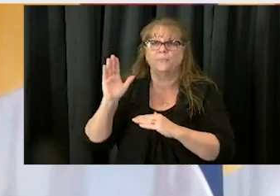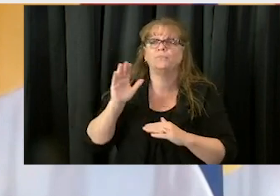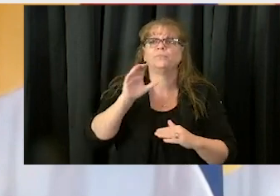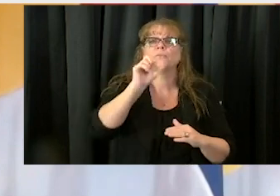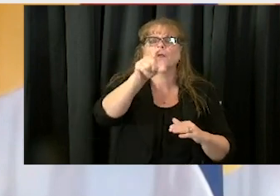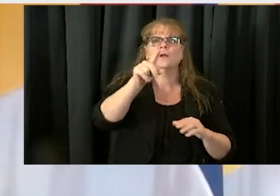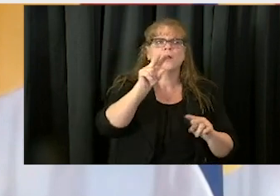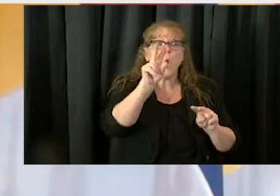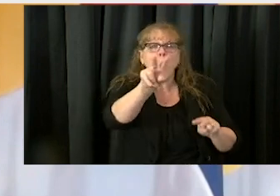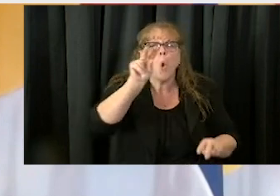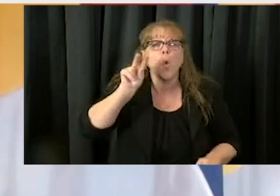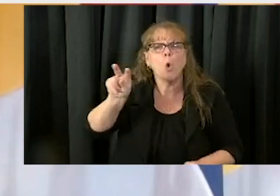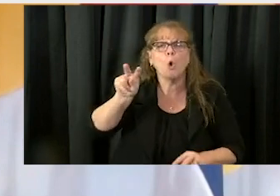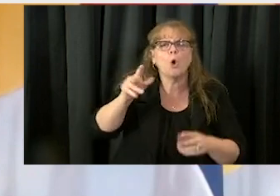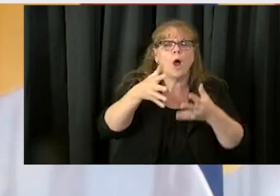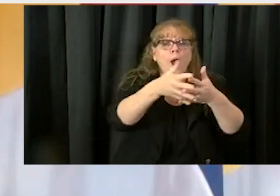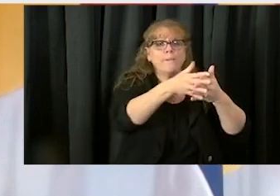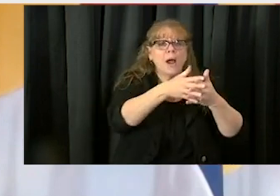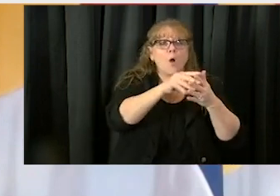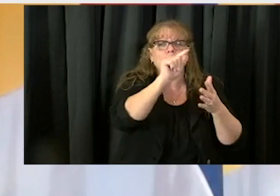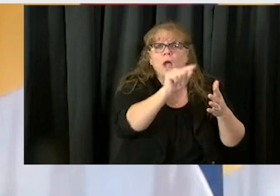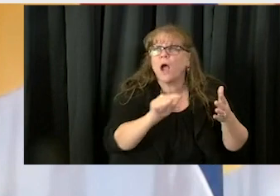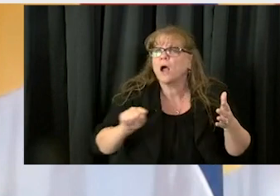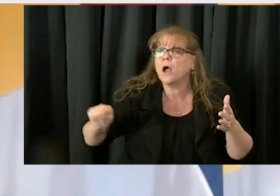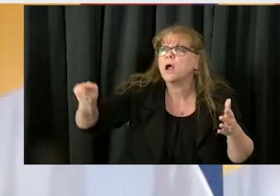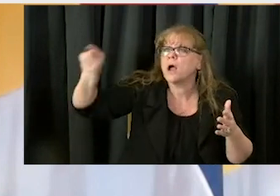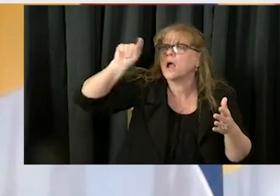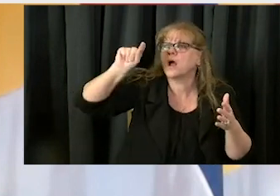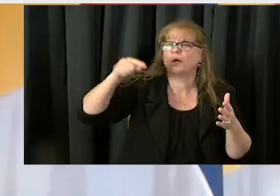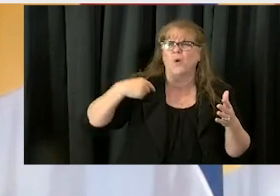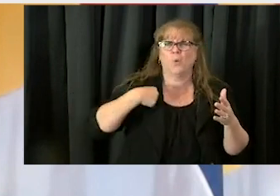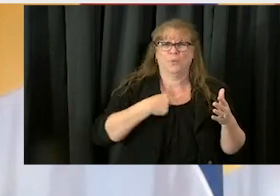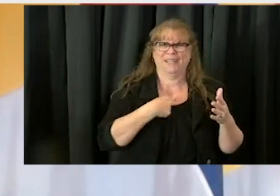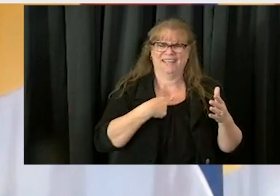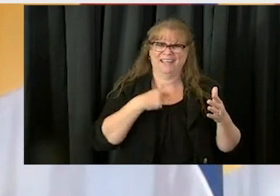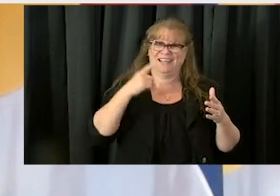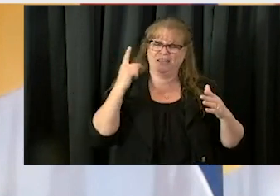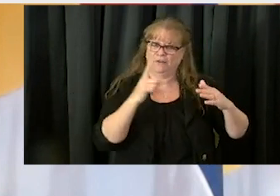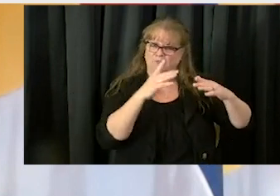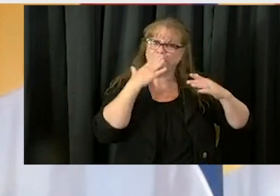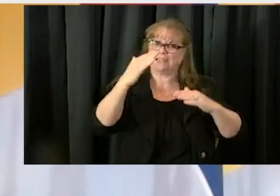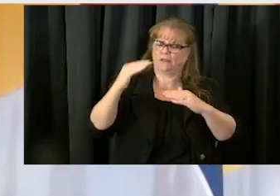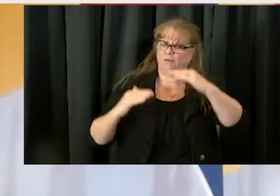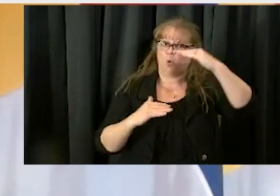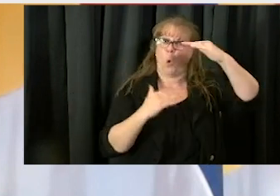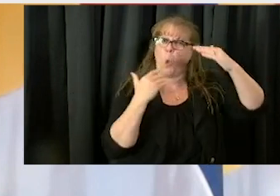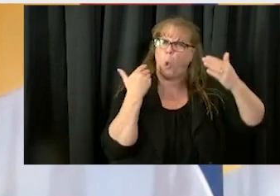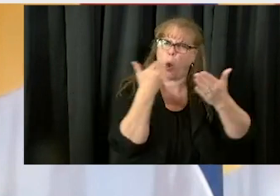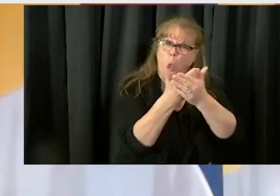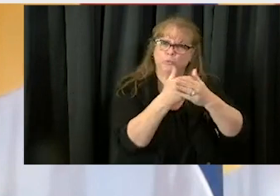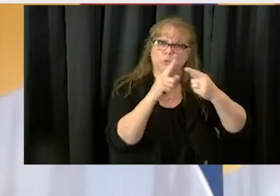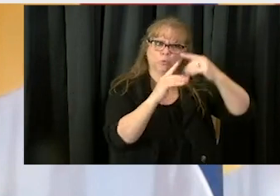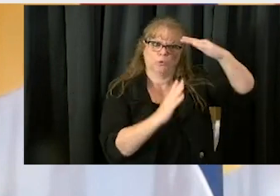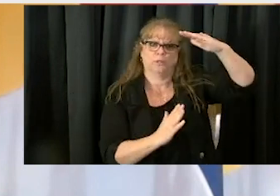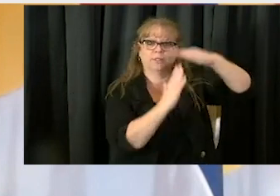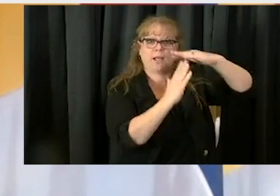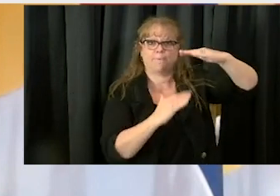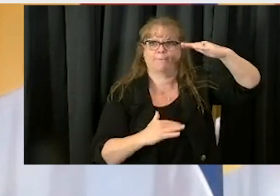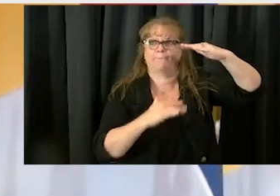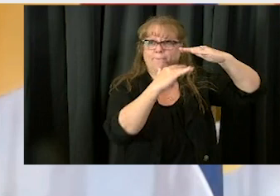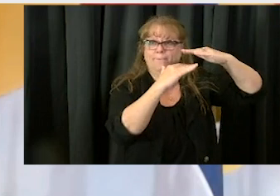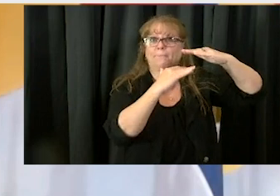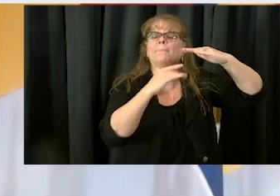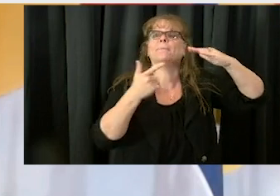in successfully getting the vaccine into arms, but this is not an exercise that is graded on a curve. We need to do better here